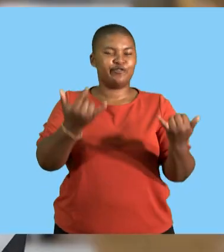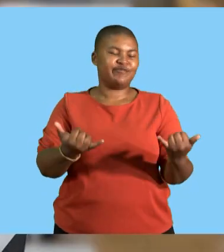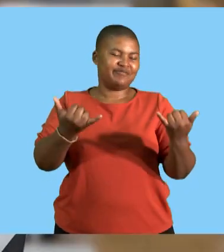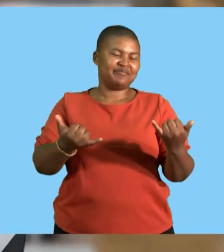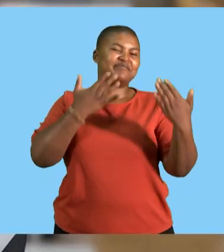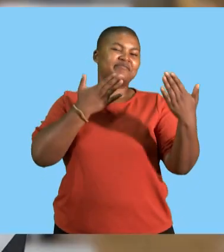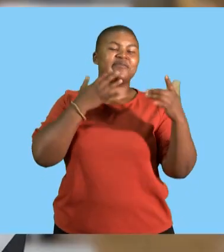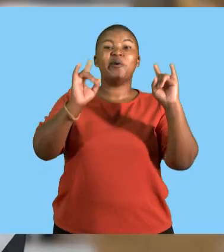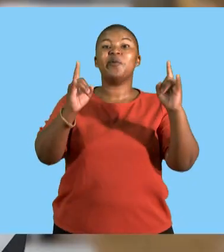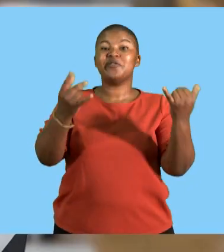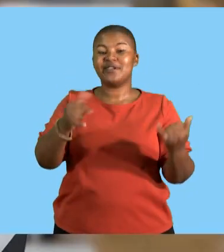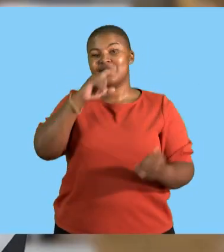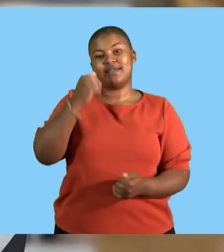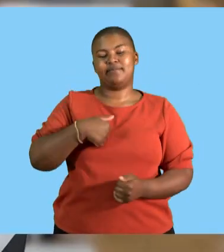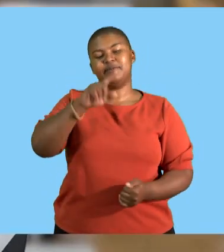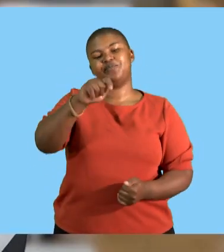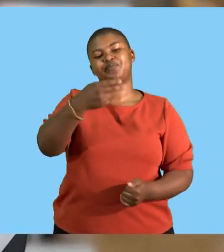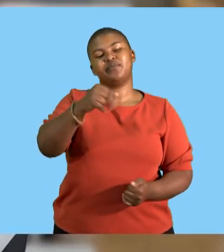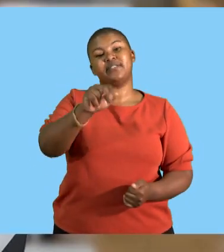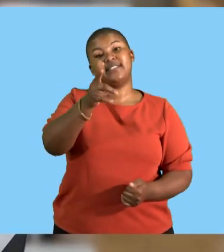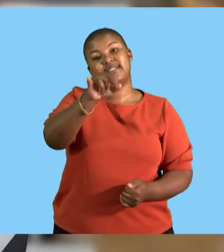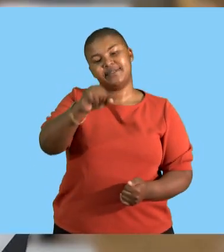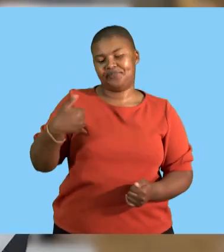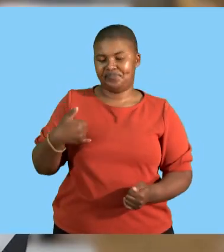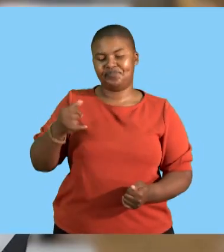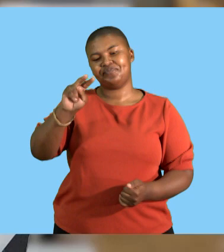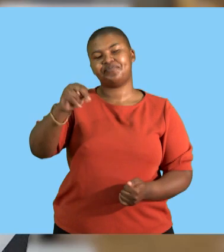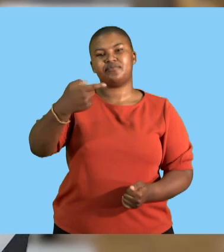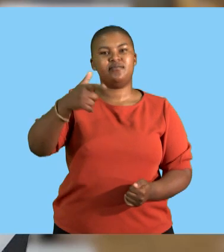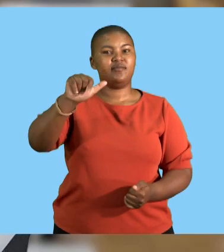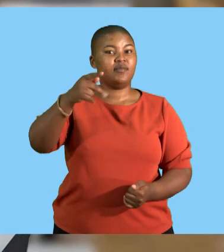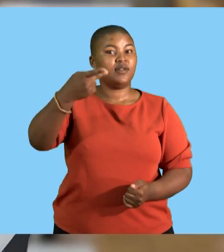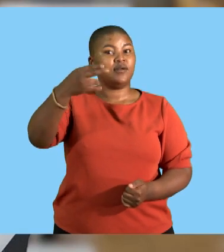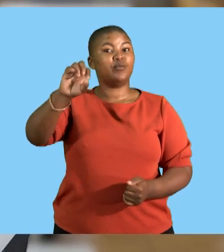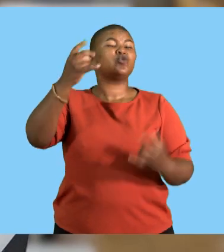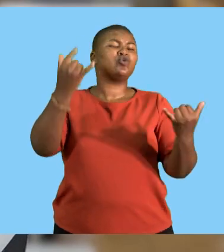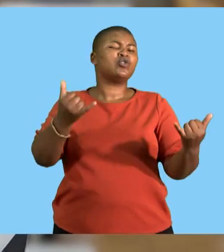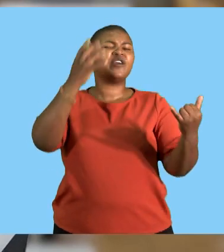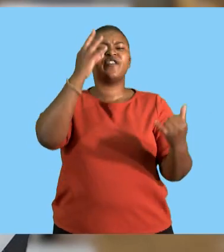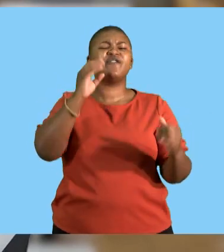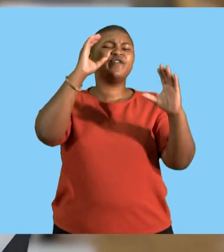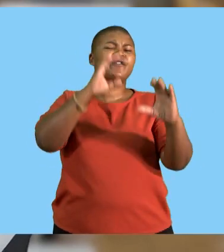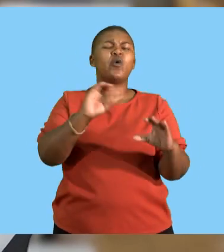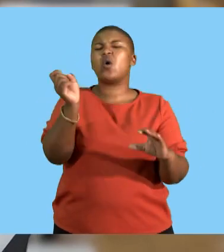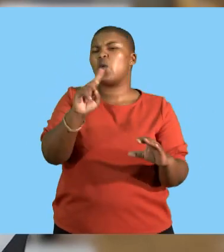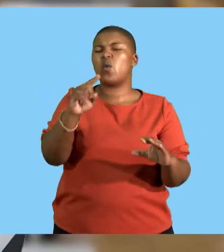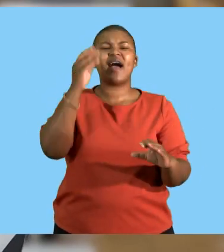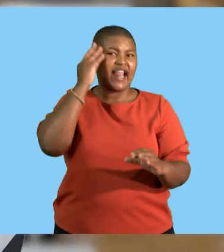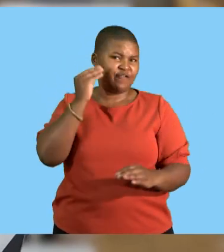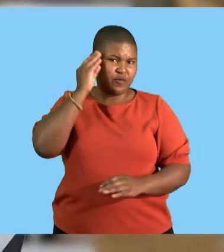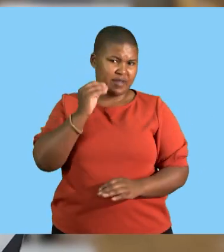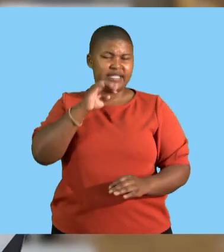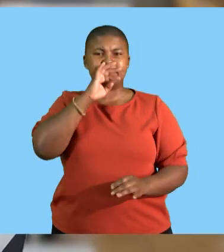Welcome everyone and thank you for joining me. My name is Tandin Tlapo and today we are looking at data handling, whereby we